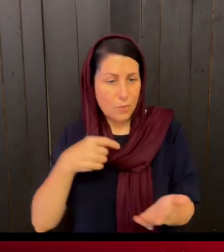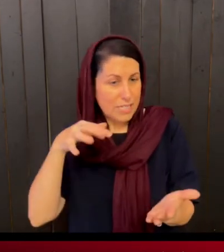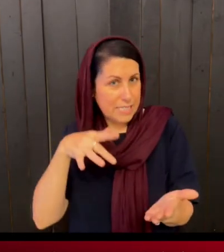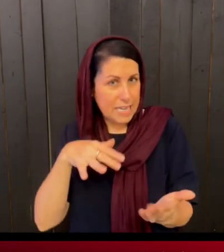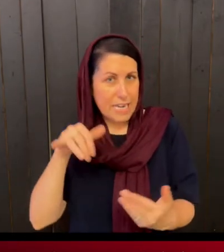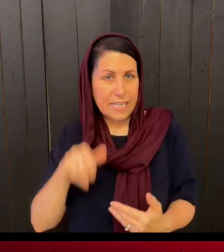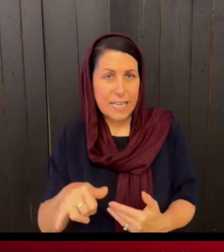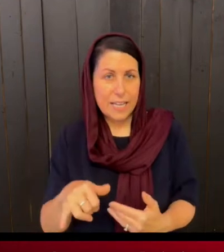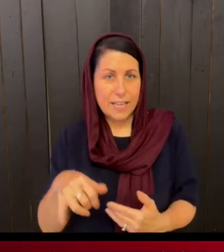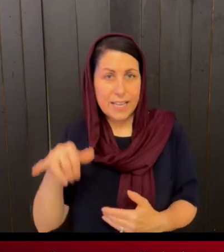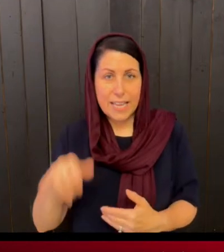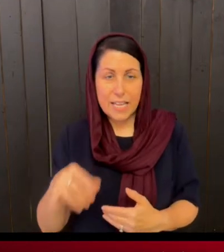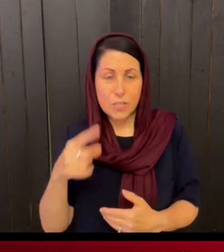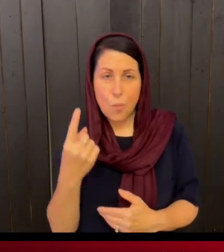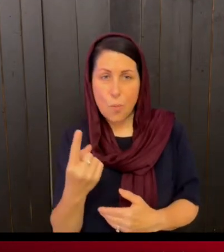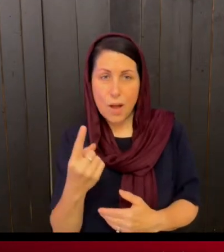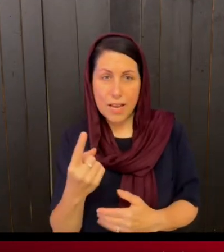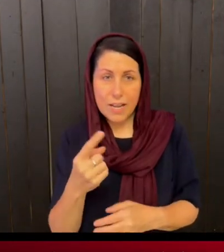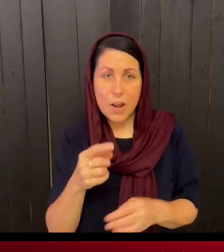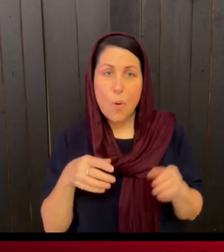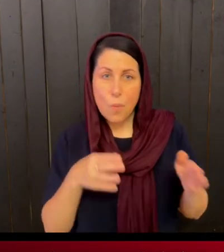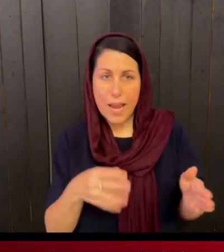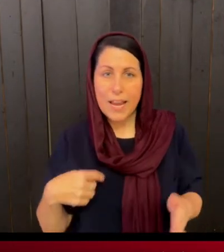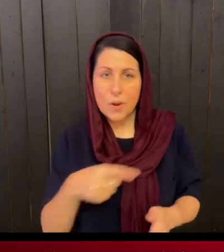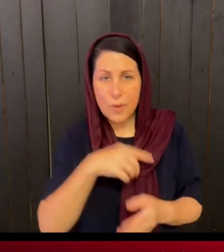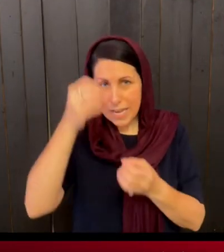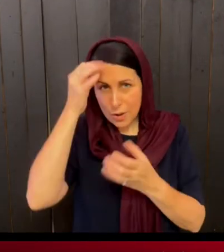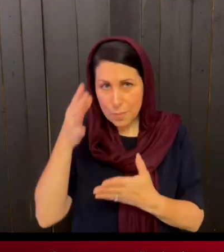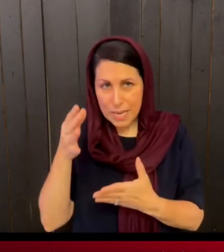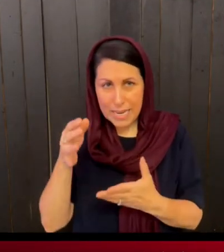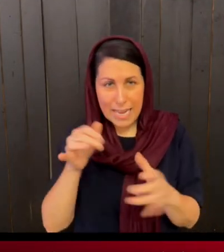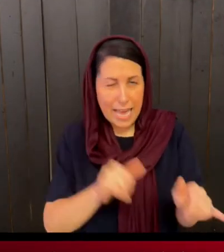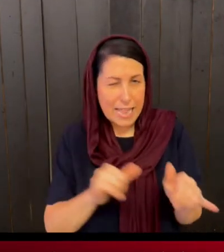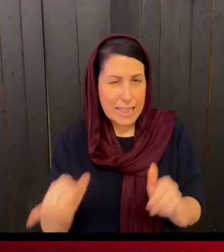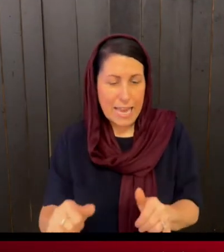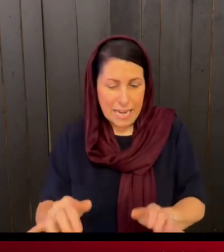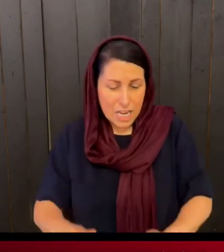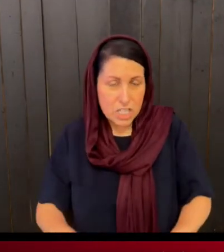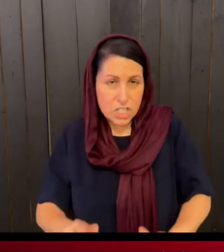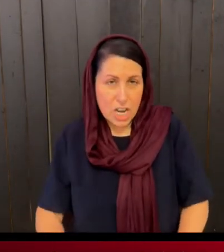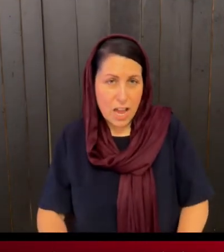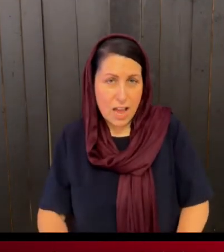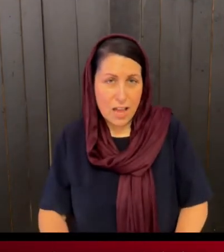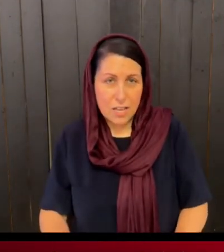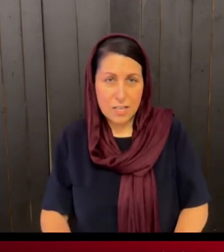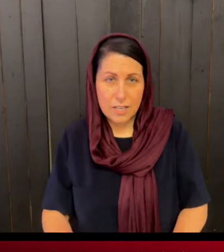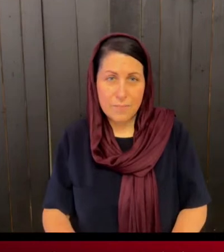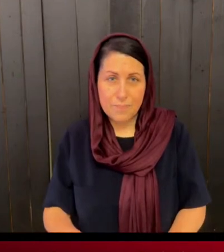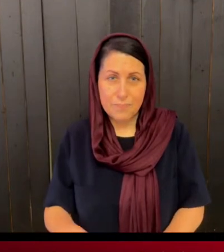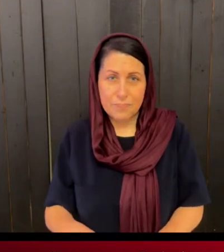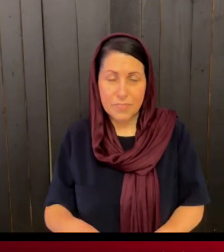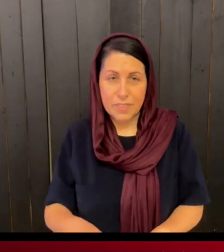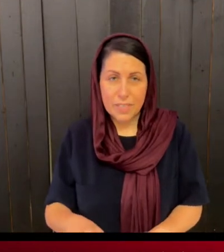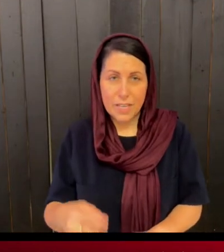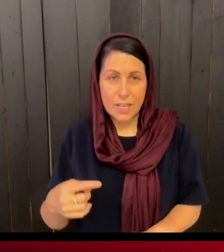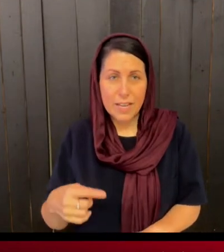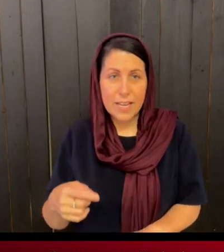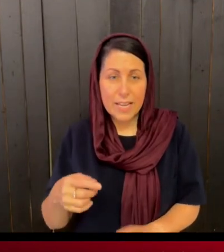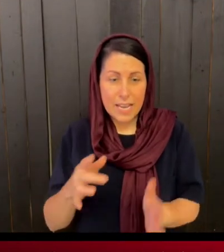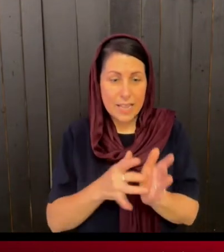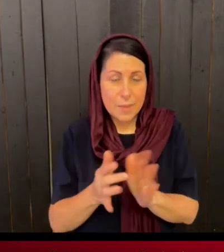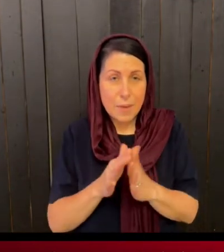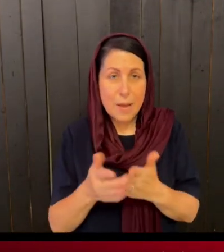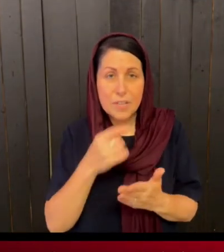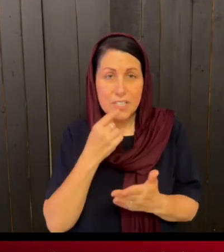the forms of obedience that it's like childlike obedience, you know. And the other parts of the Word of God say we need to have childlike